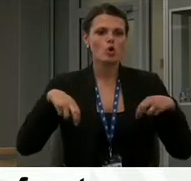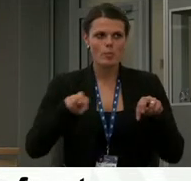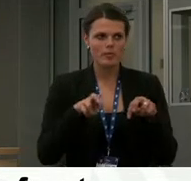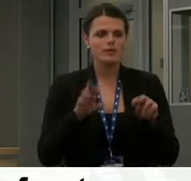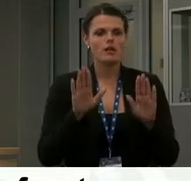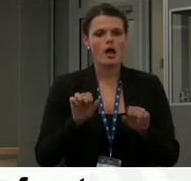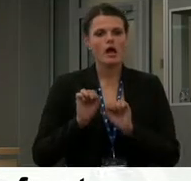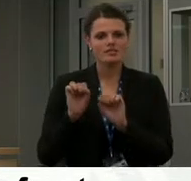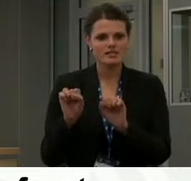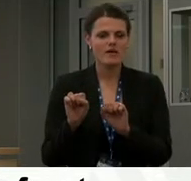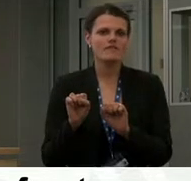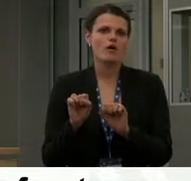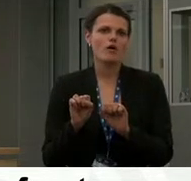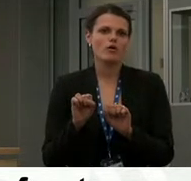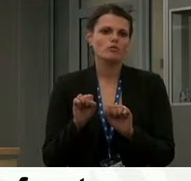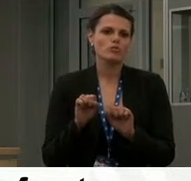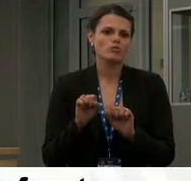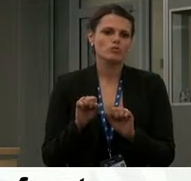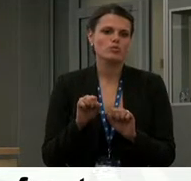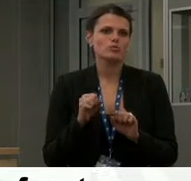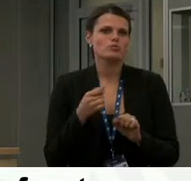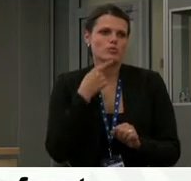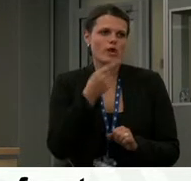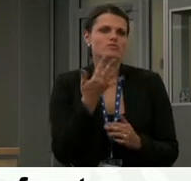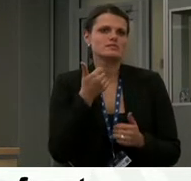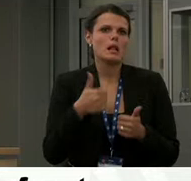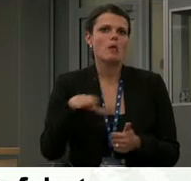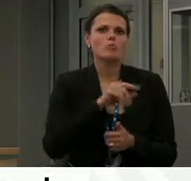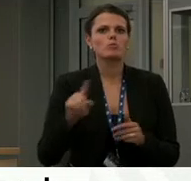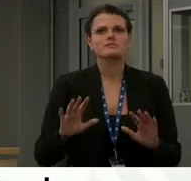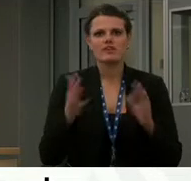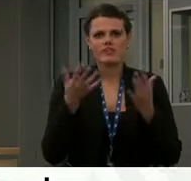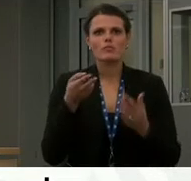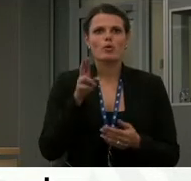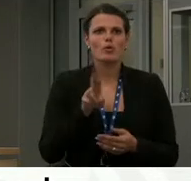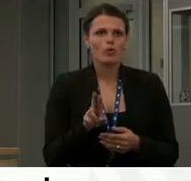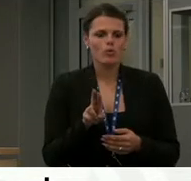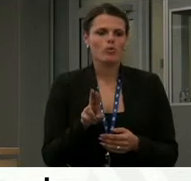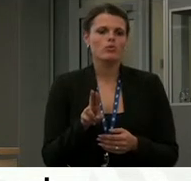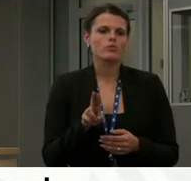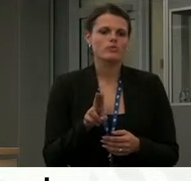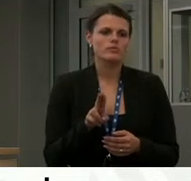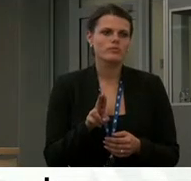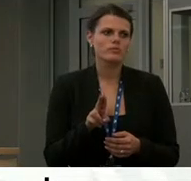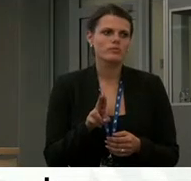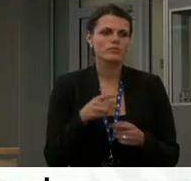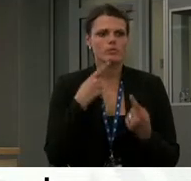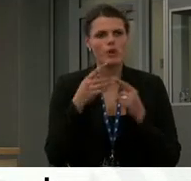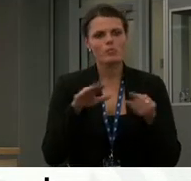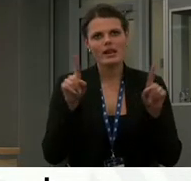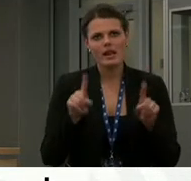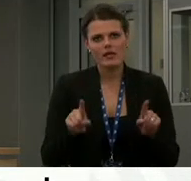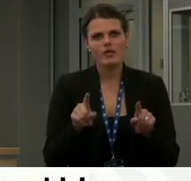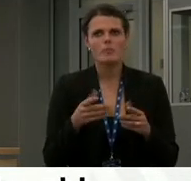to defend how good we've done it and to listen humbly on the things that we have